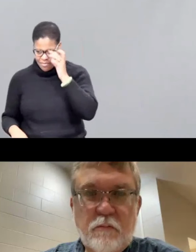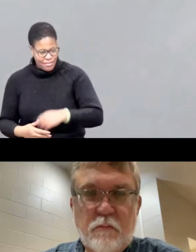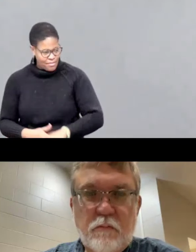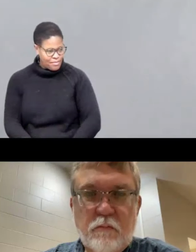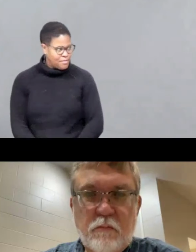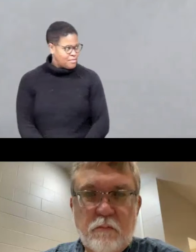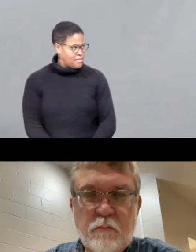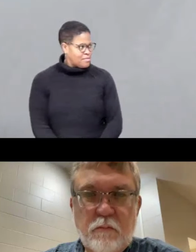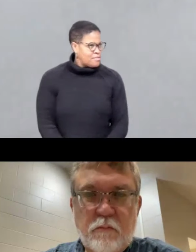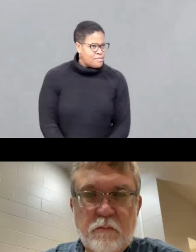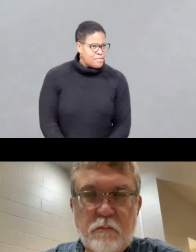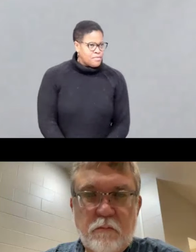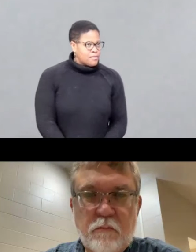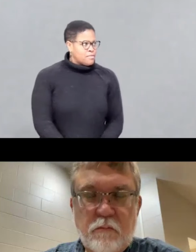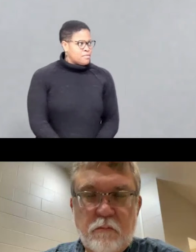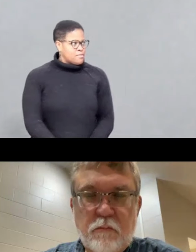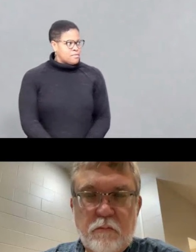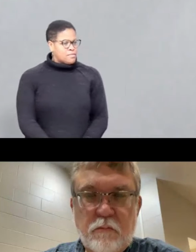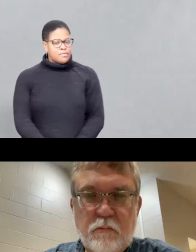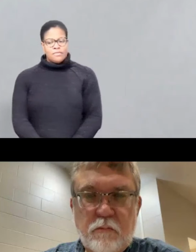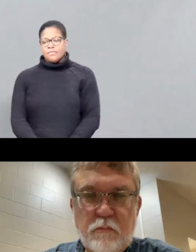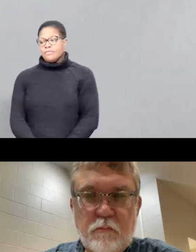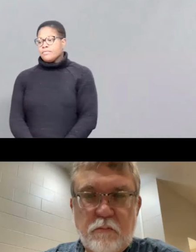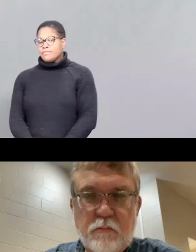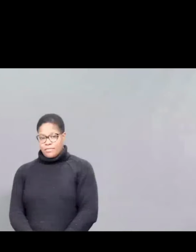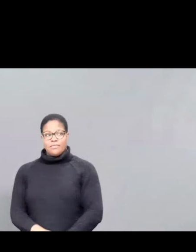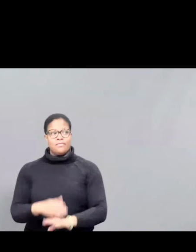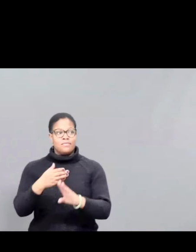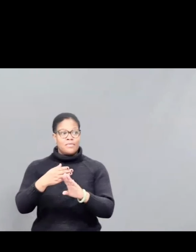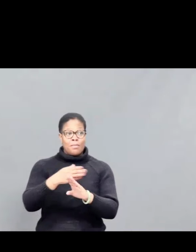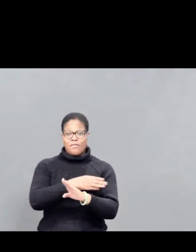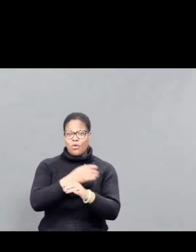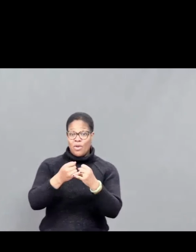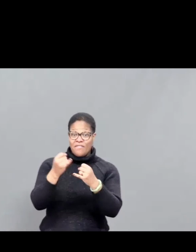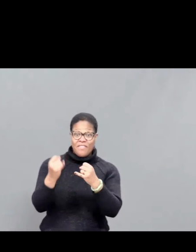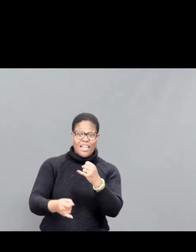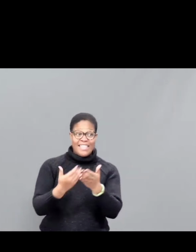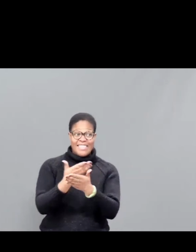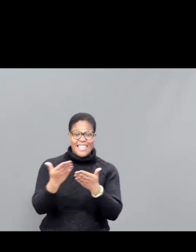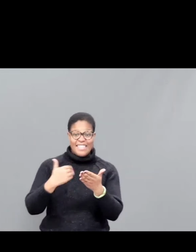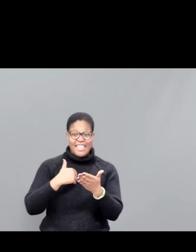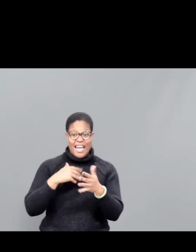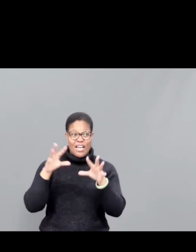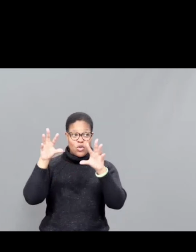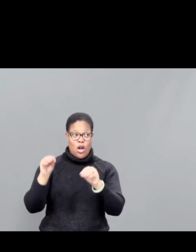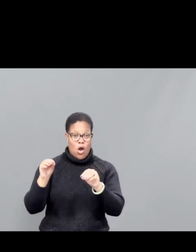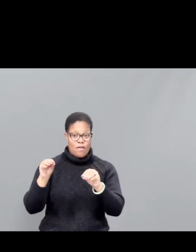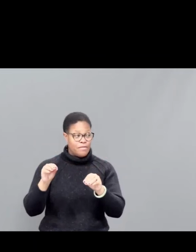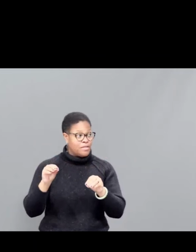Okay. Can we, before we finalize things and I turn this off,